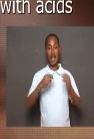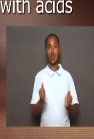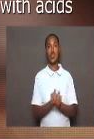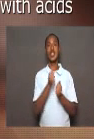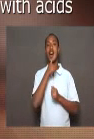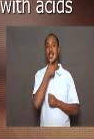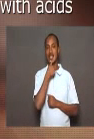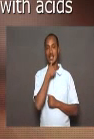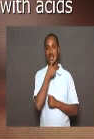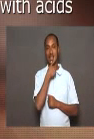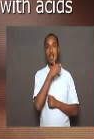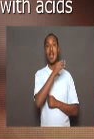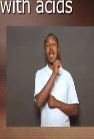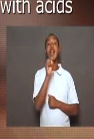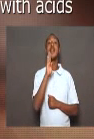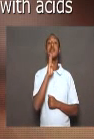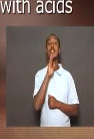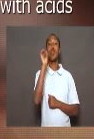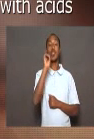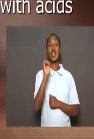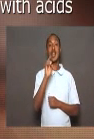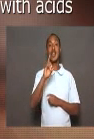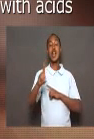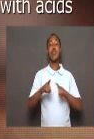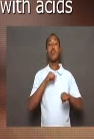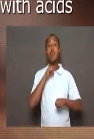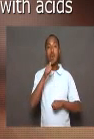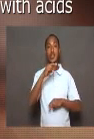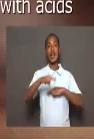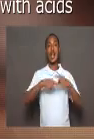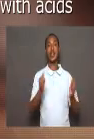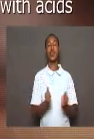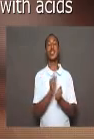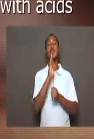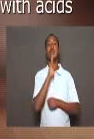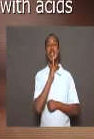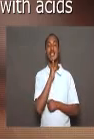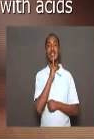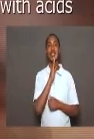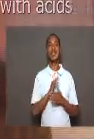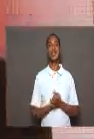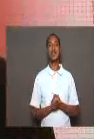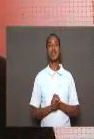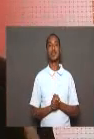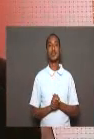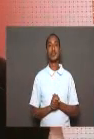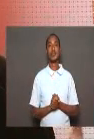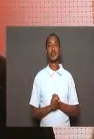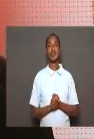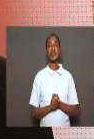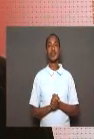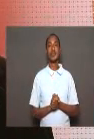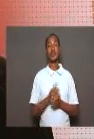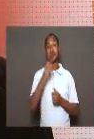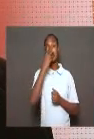with acids, and basic oxides do not react with bases. Let us